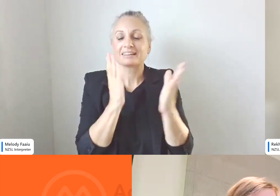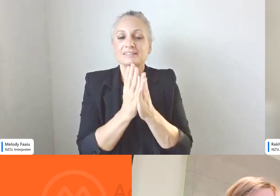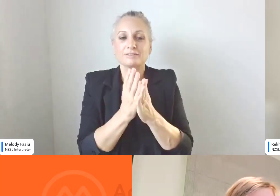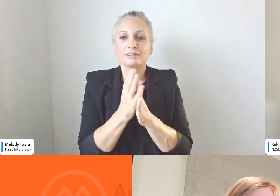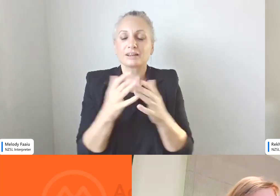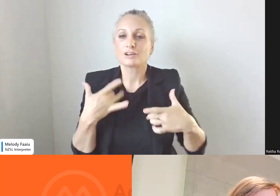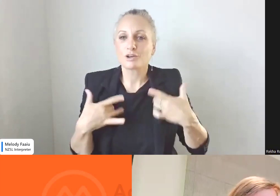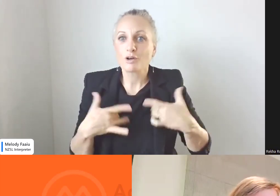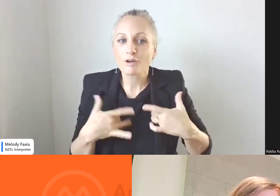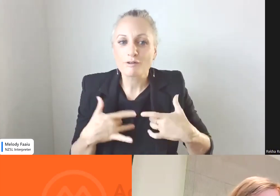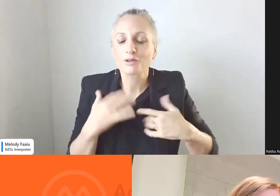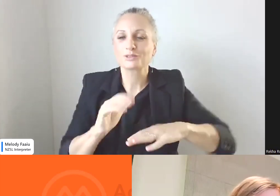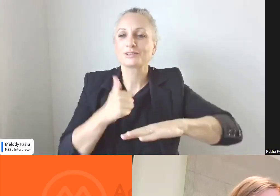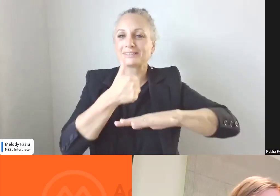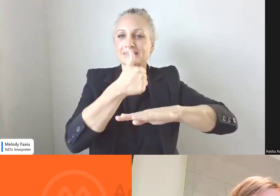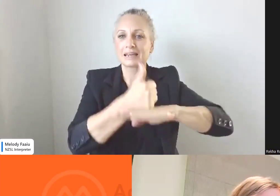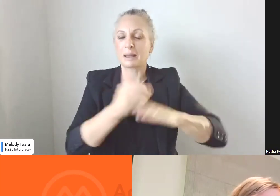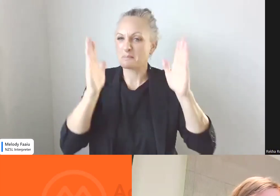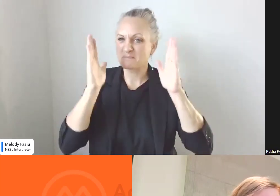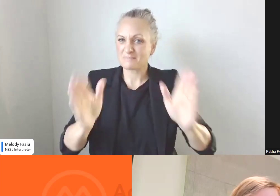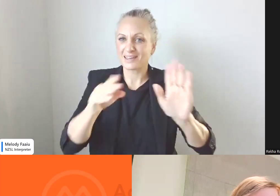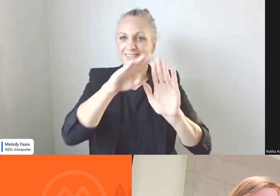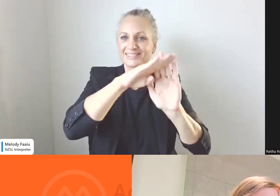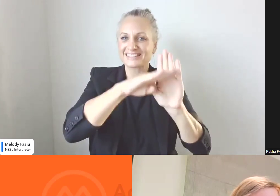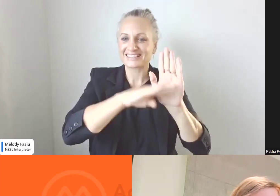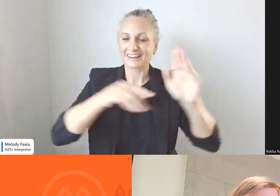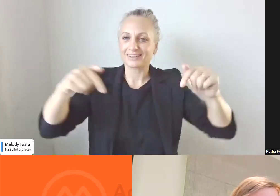and mandatory standards here in Aotearoa.